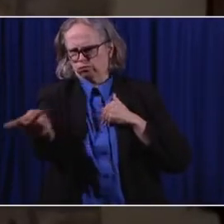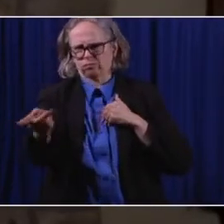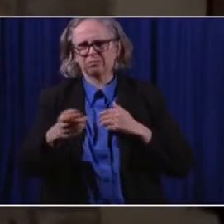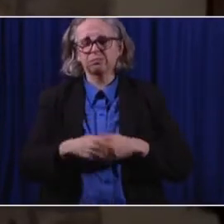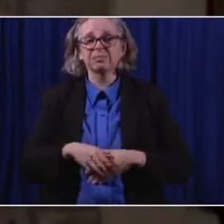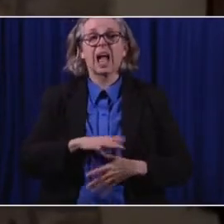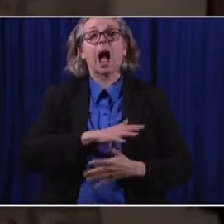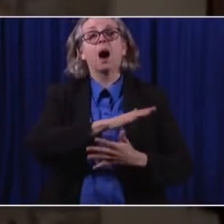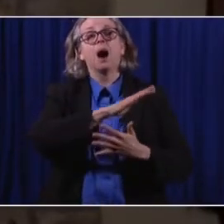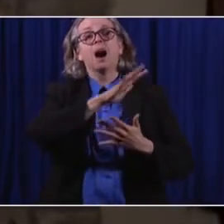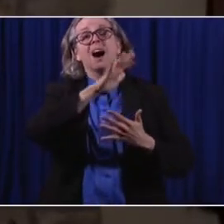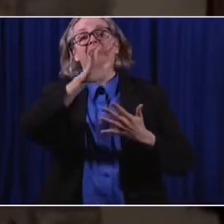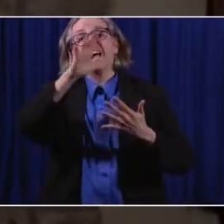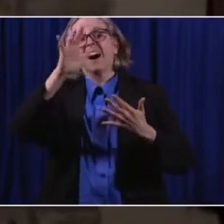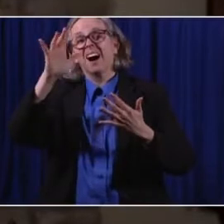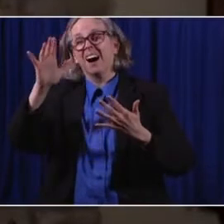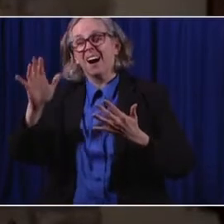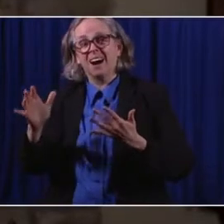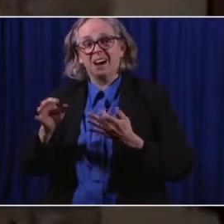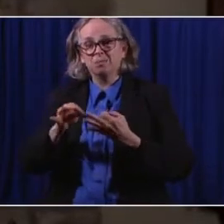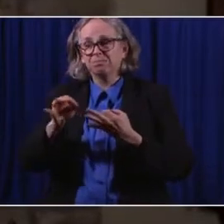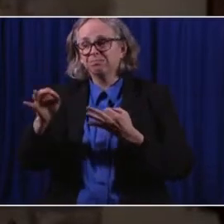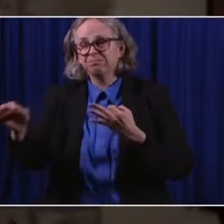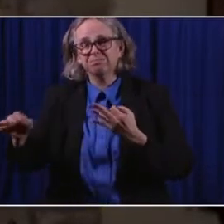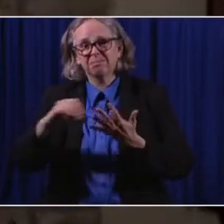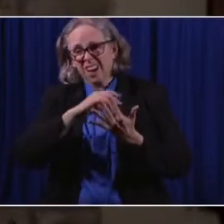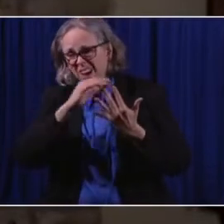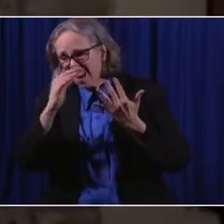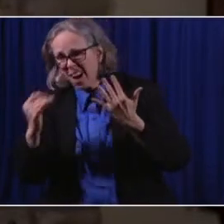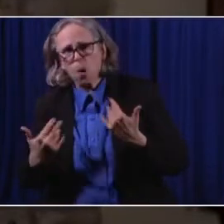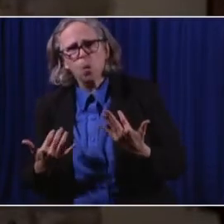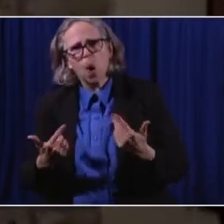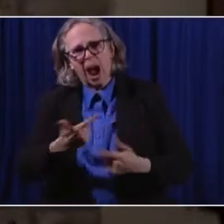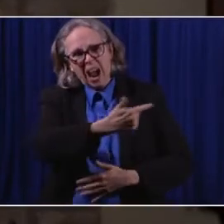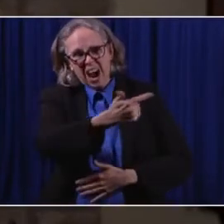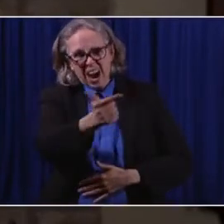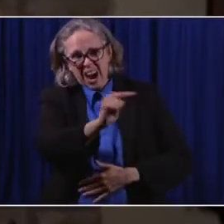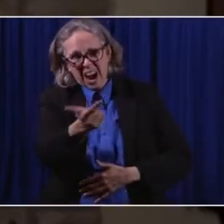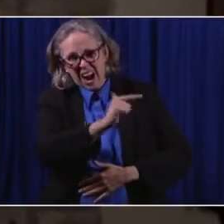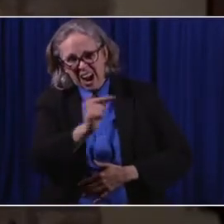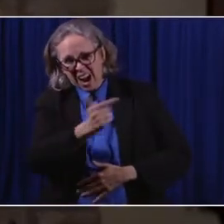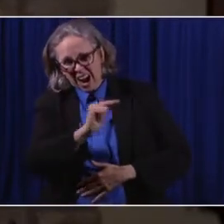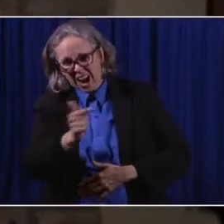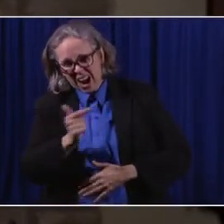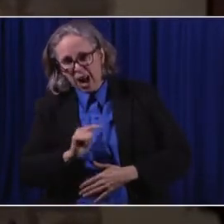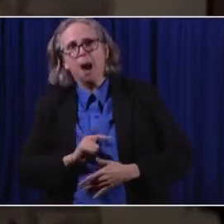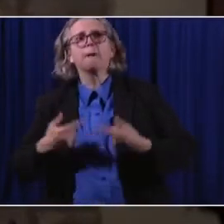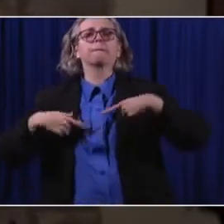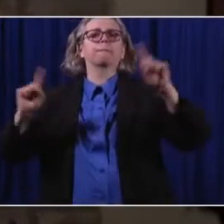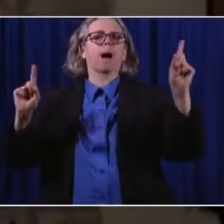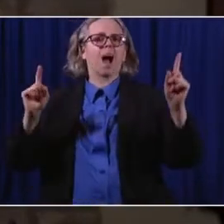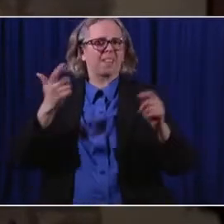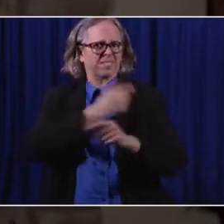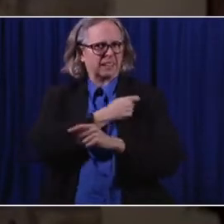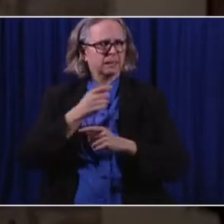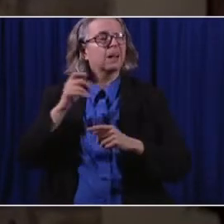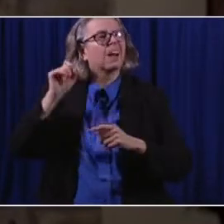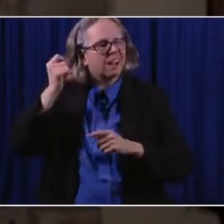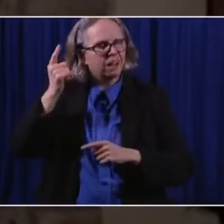before they have the opportunity to do that. So again, this is, everyone makes their own choice about this, but we just